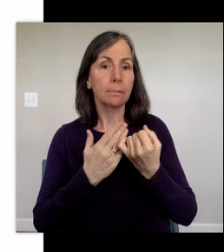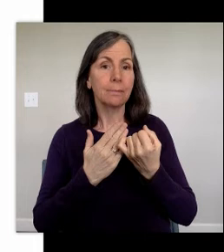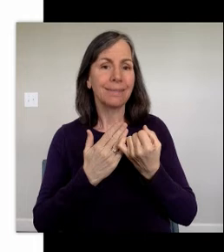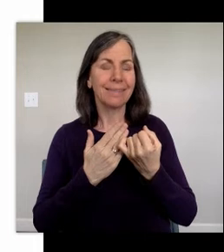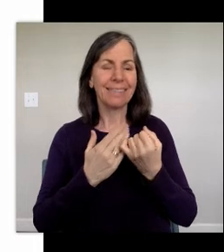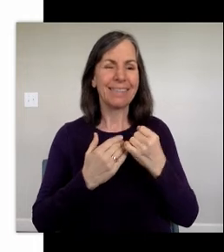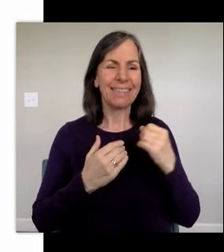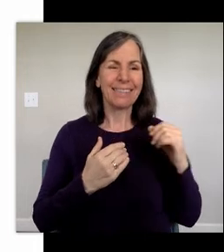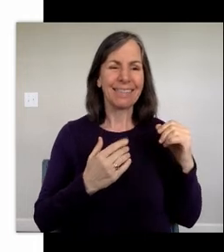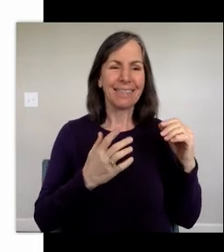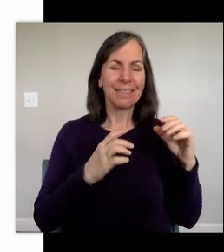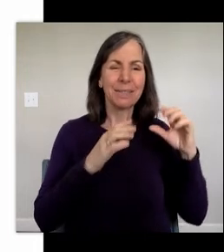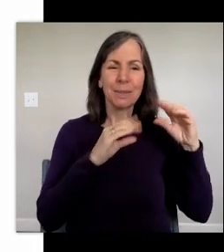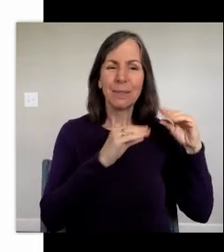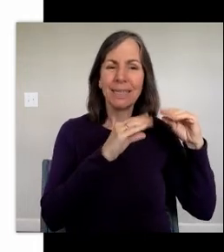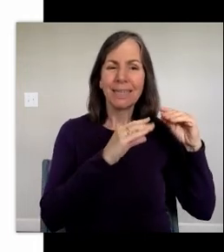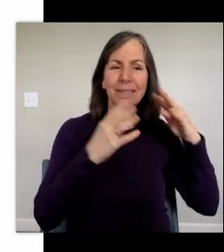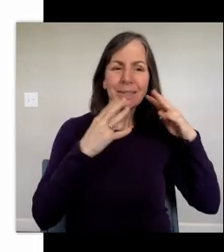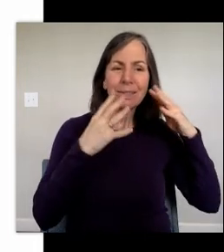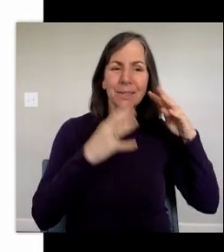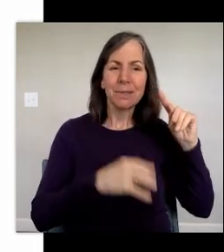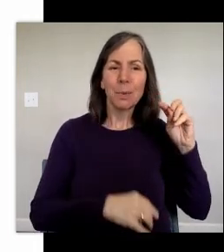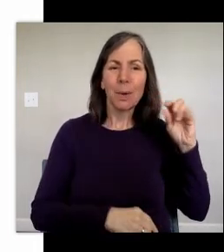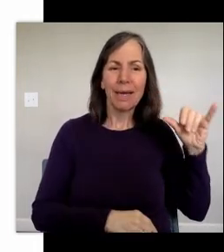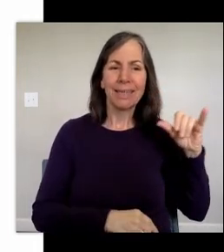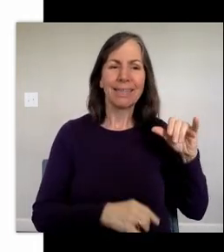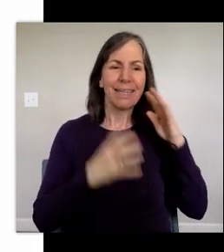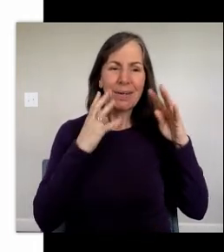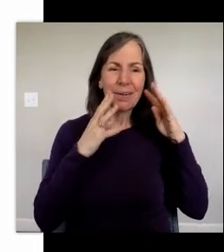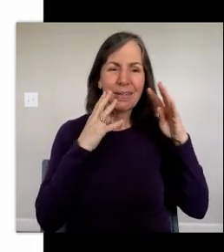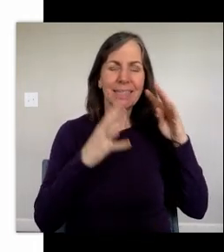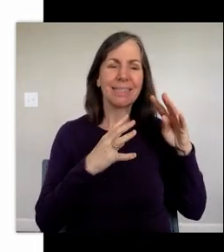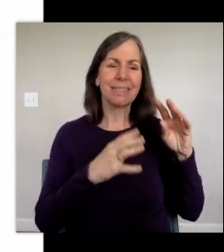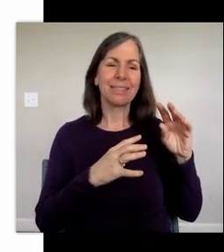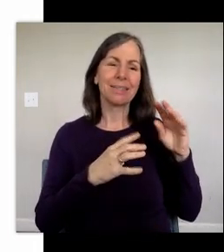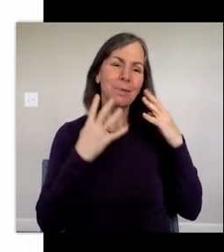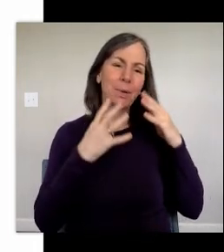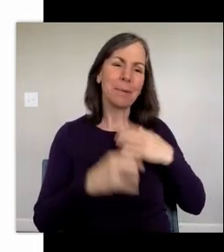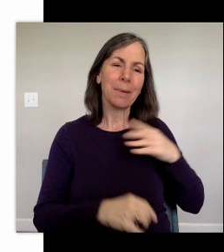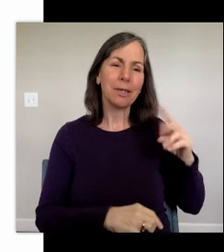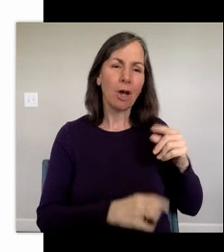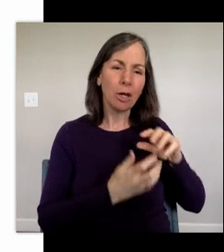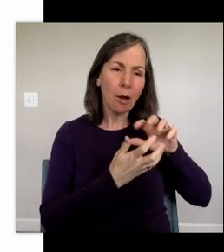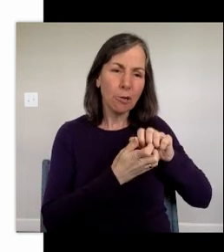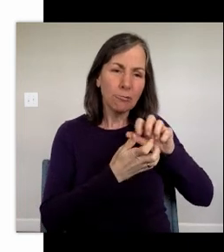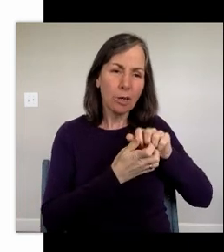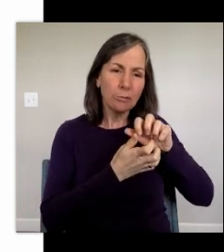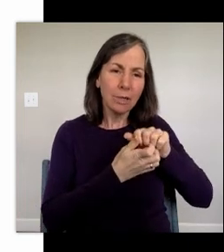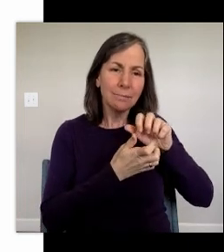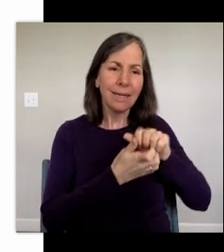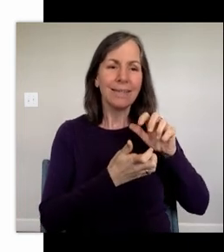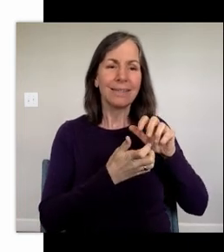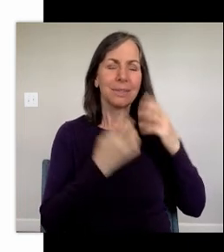Sorry. I don't know if you can hear all that squeaking, but that is my dog with her squeaky toy.